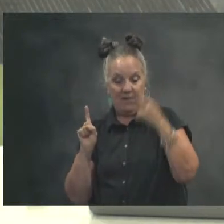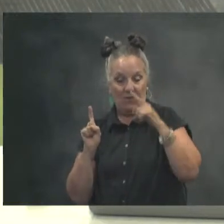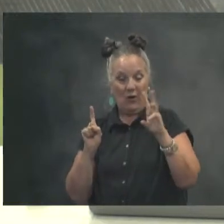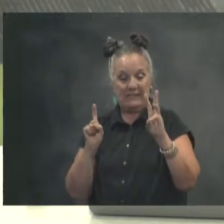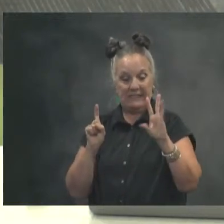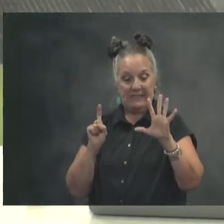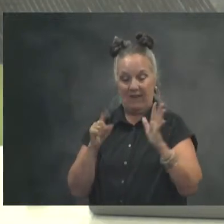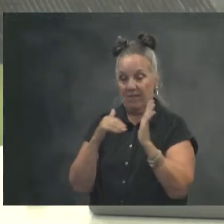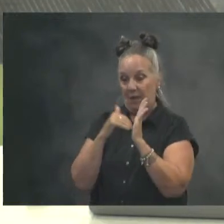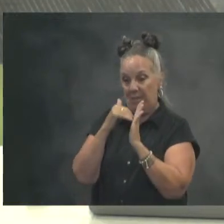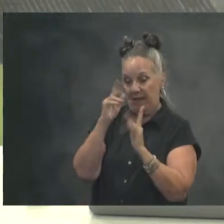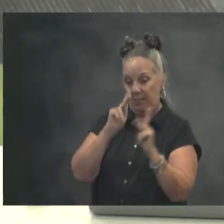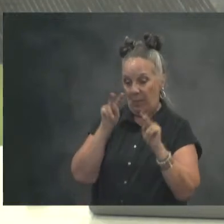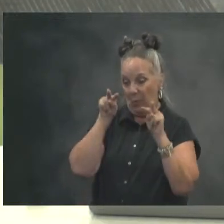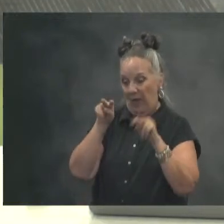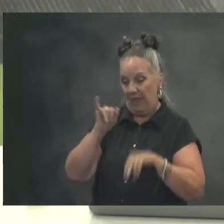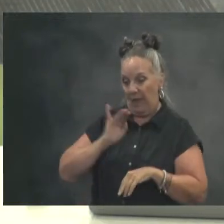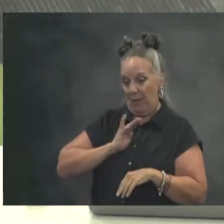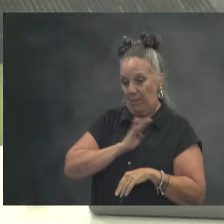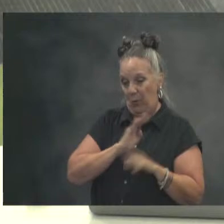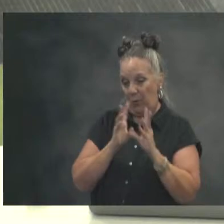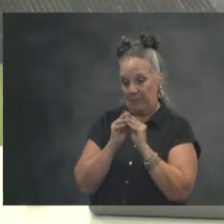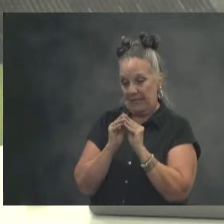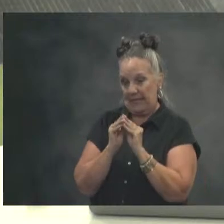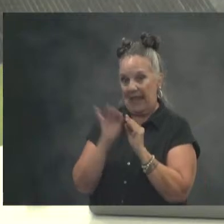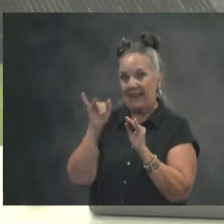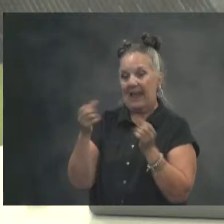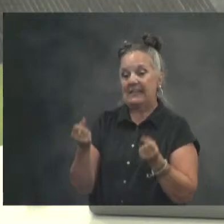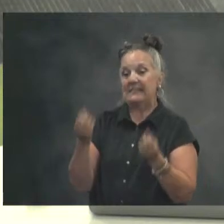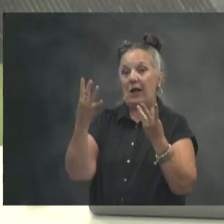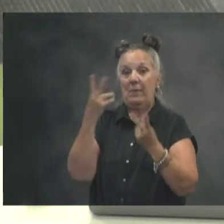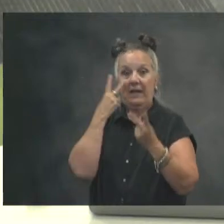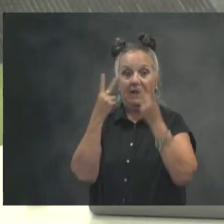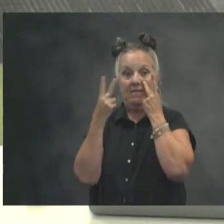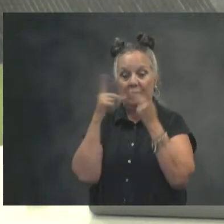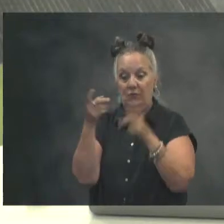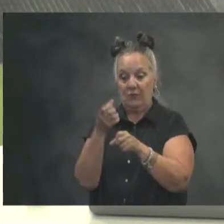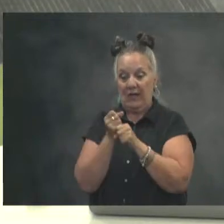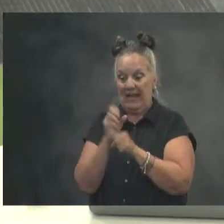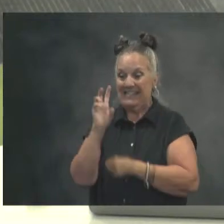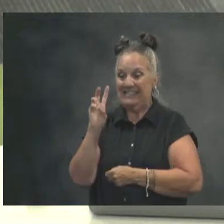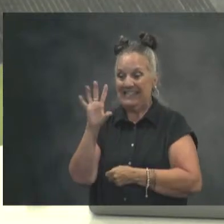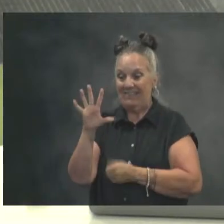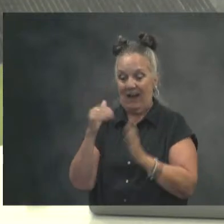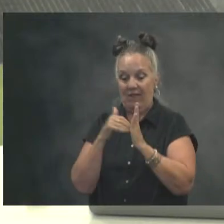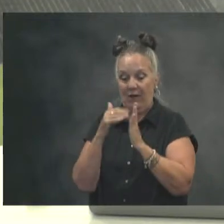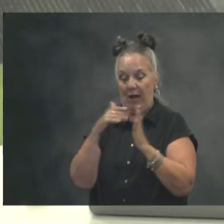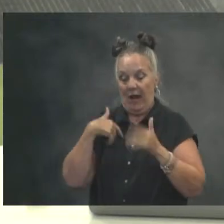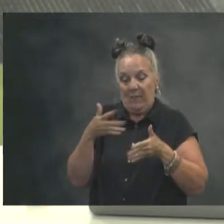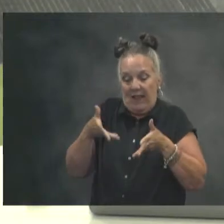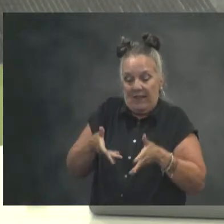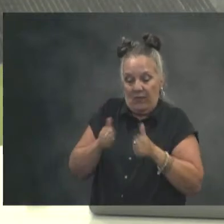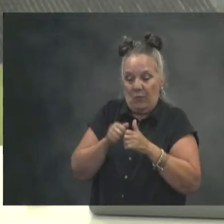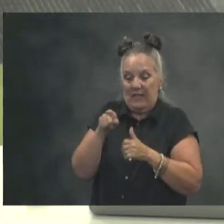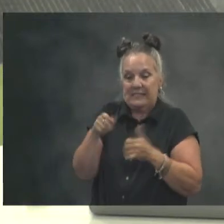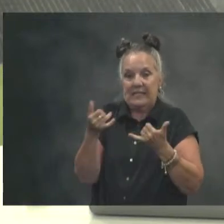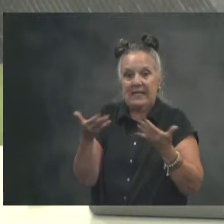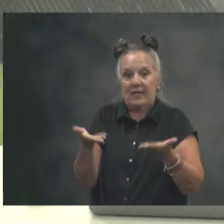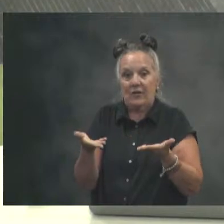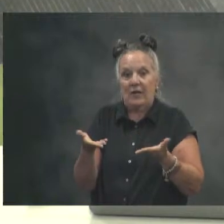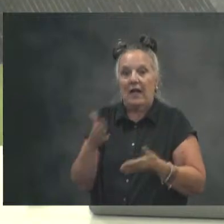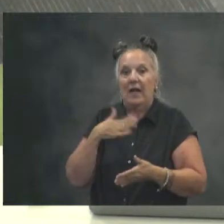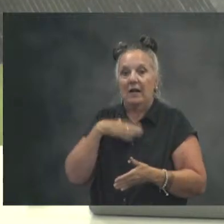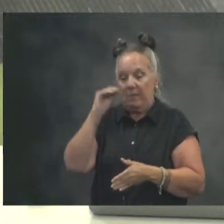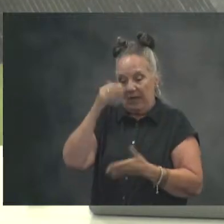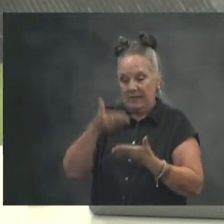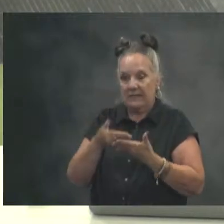million people watching that board meeting. Okay, that's how many views you got, 65 million. And I'm going to leave you with this here today. My son is at Maryland School